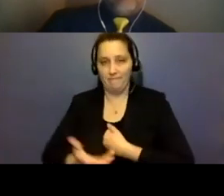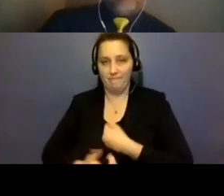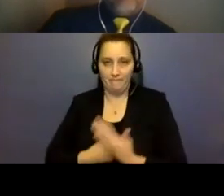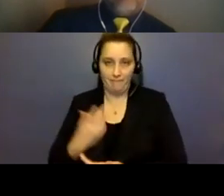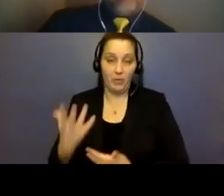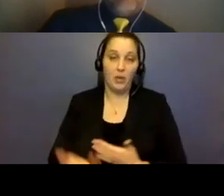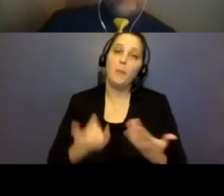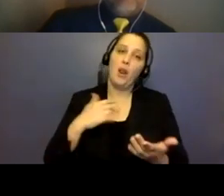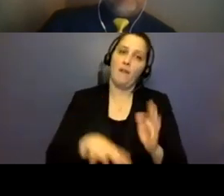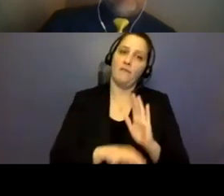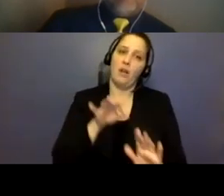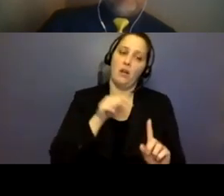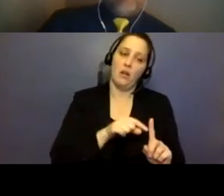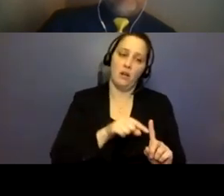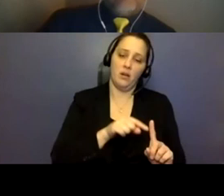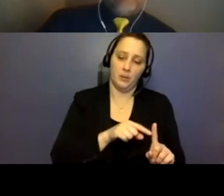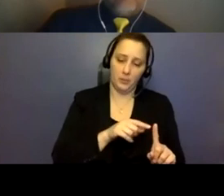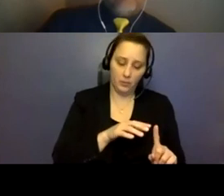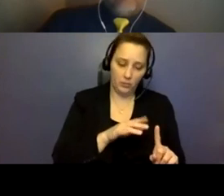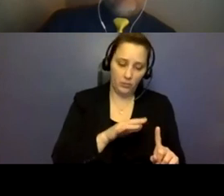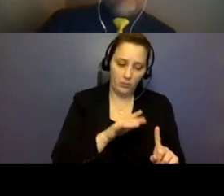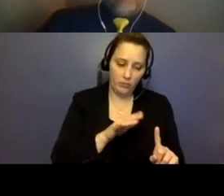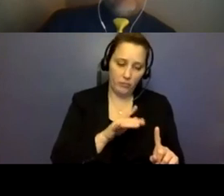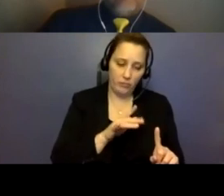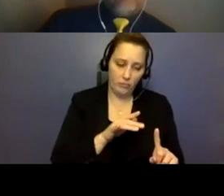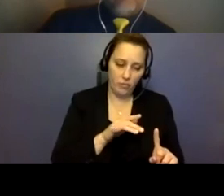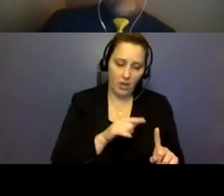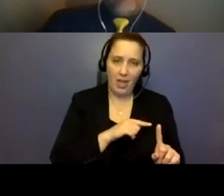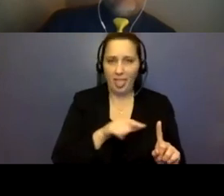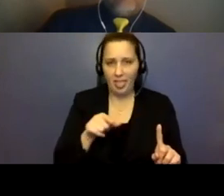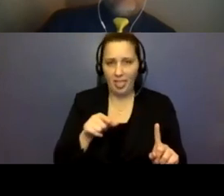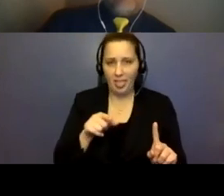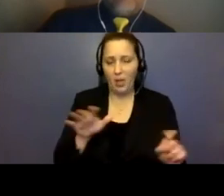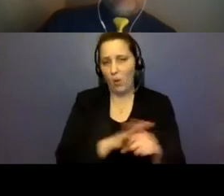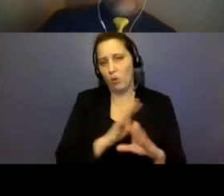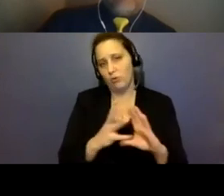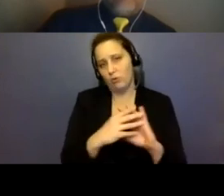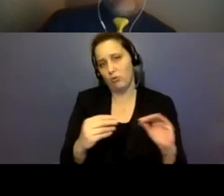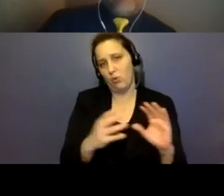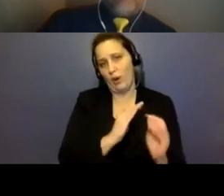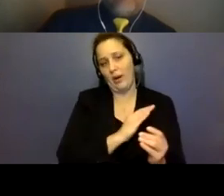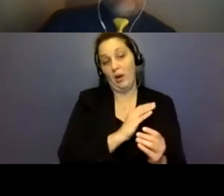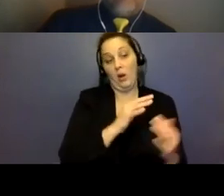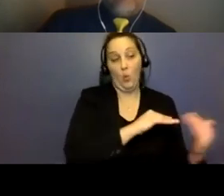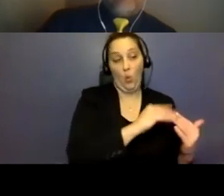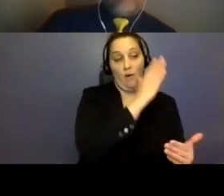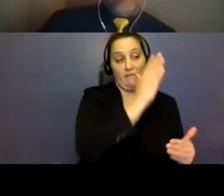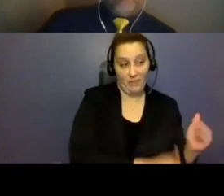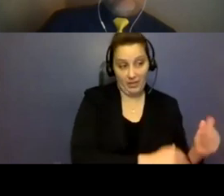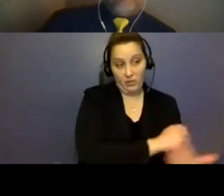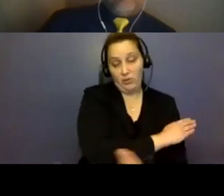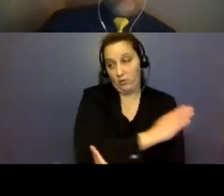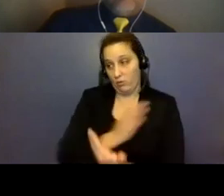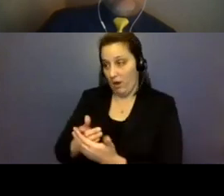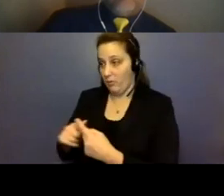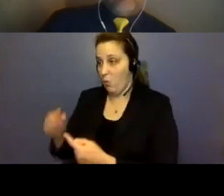what I discovered was that, you know, they were, this whole story of getting back from war to home is a journey